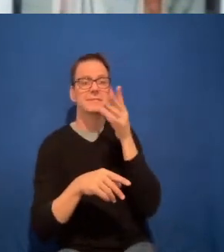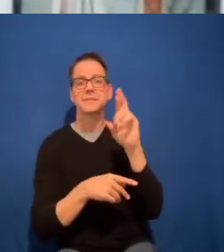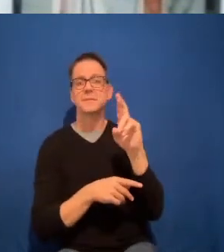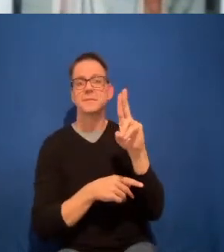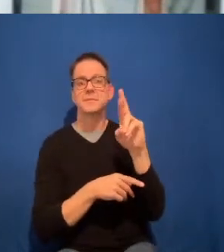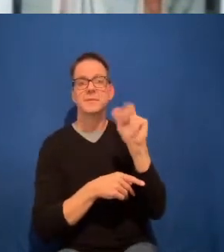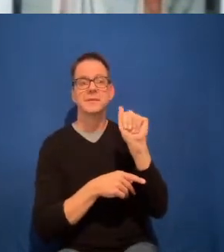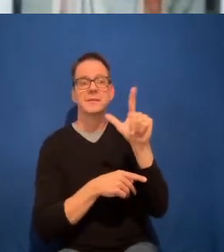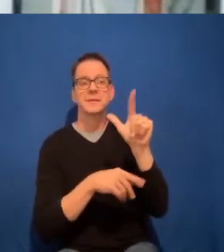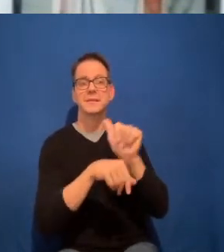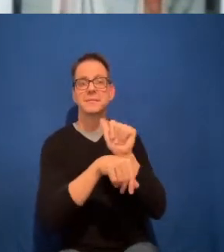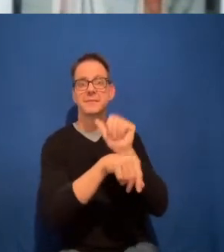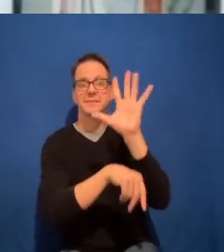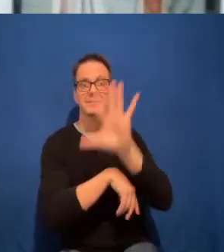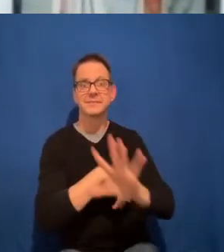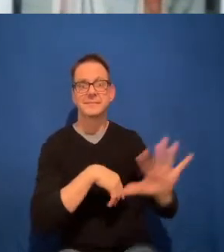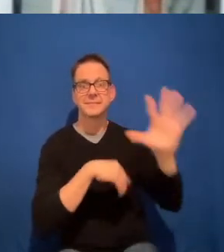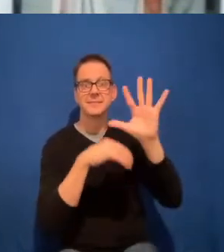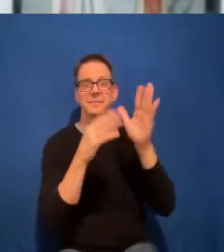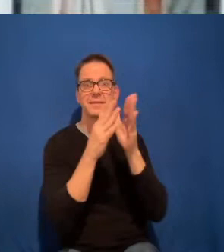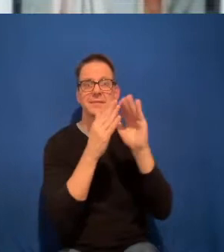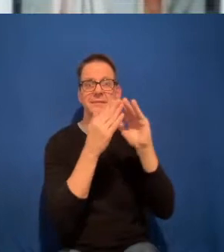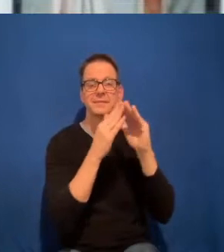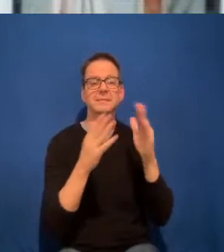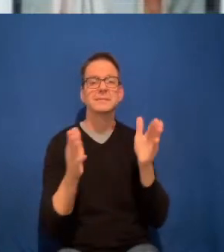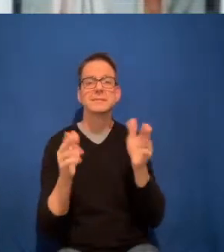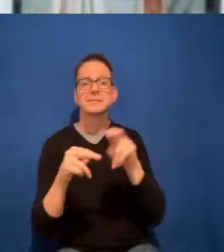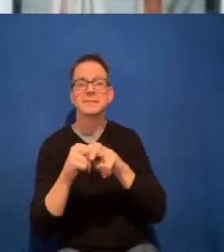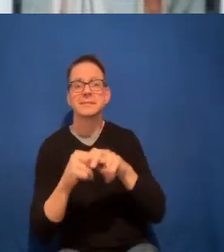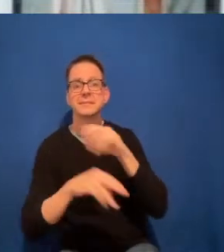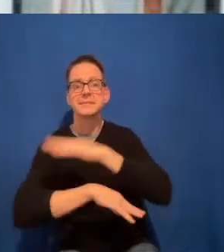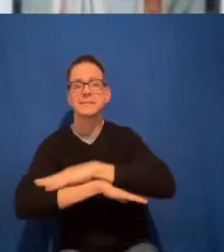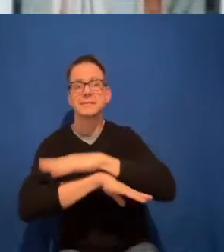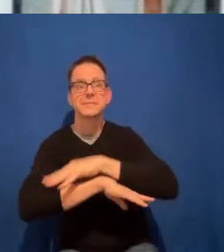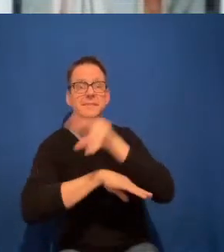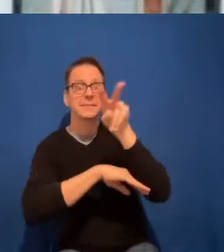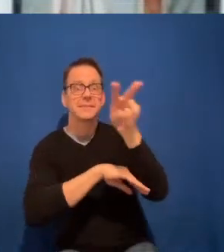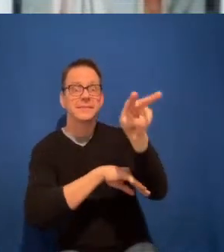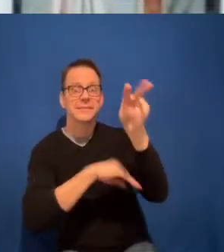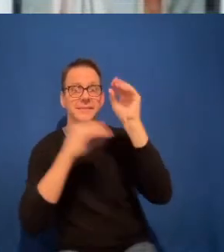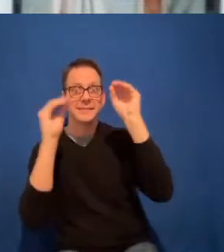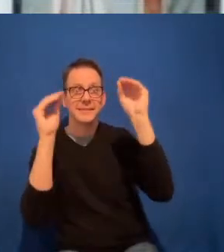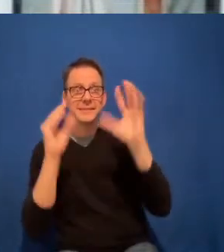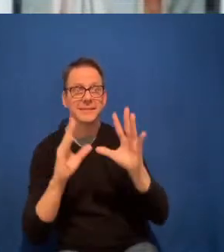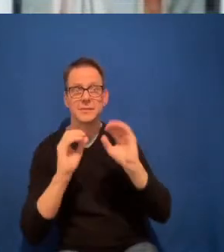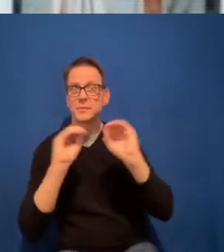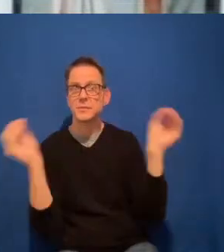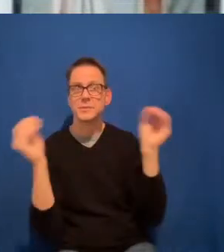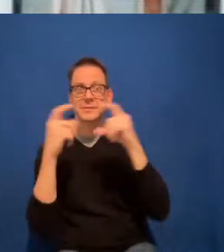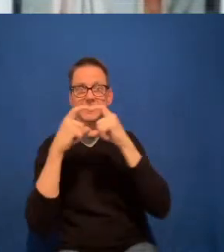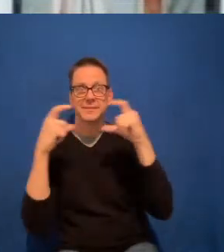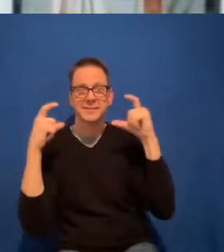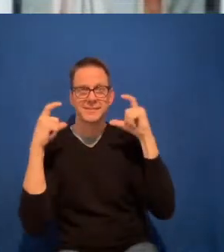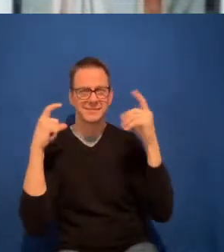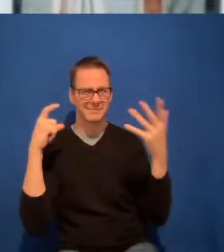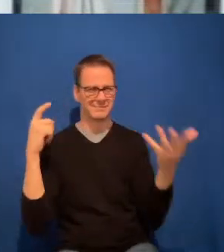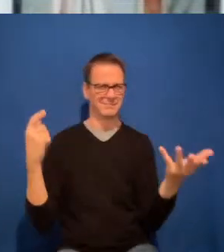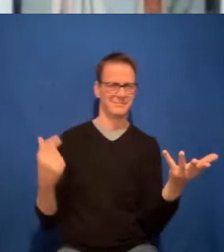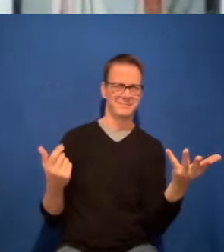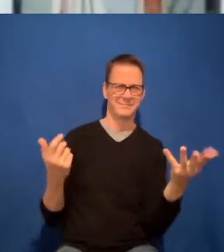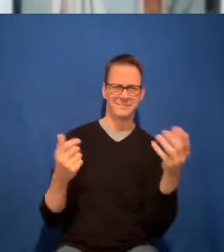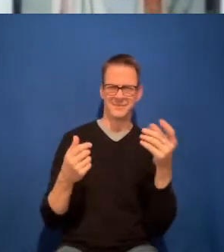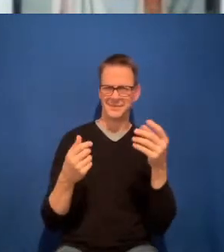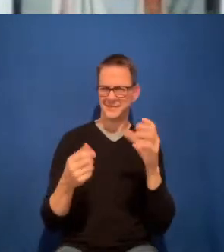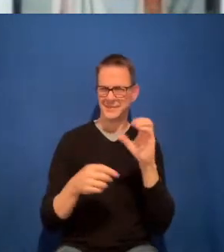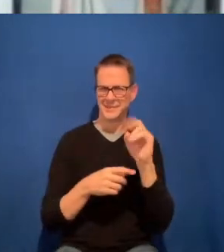mandate to be wearing masks when you're sitting at your desk facing forward, because this is an airborne disease. That seems absolutely crazy. And of course, there's